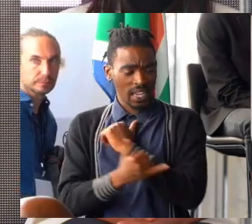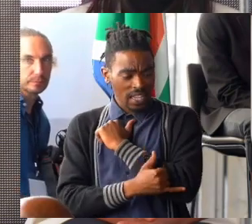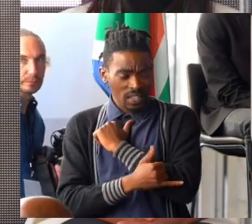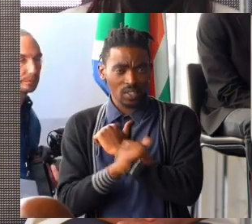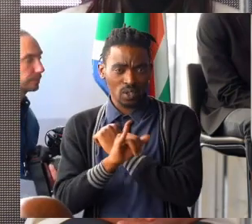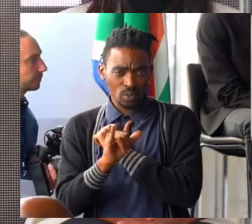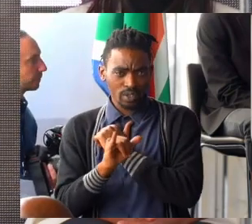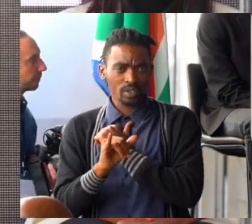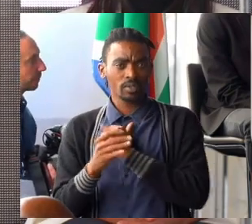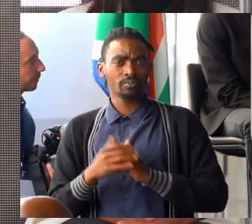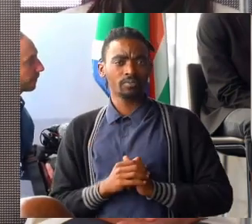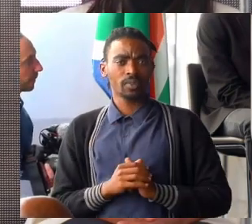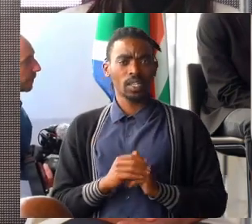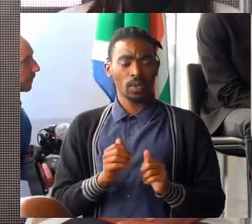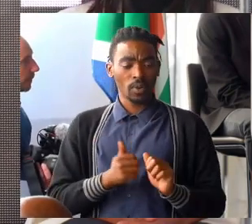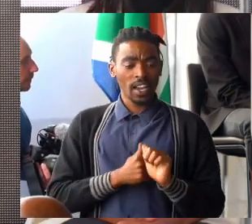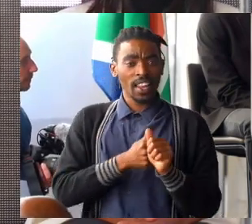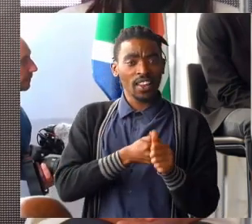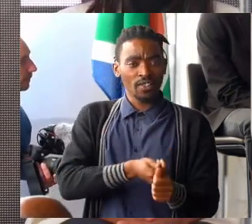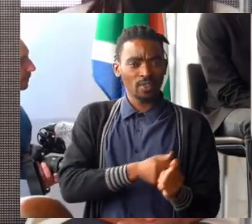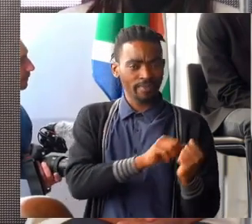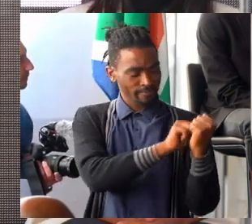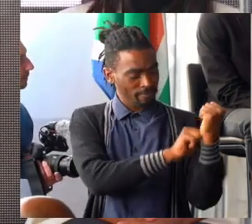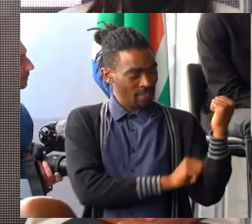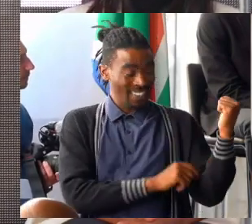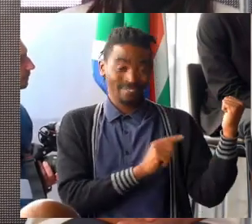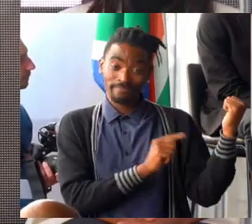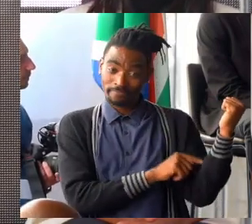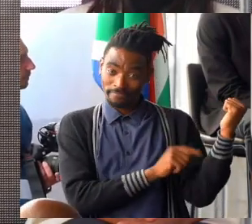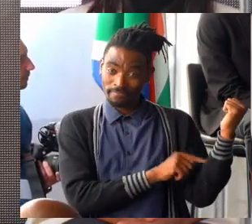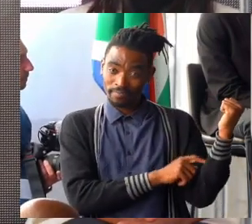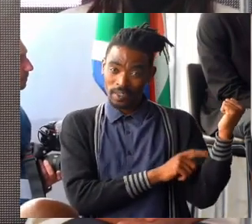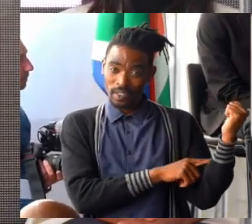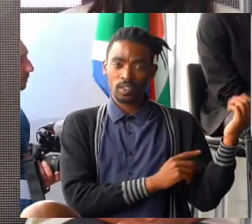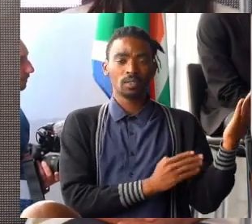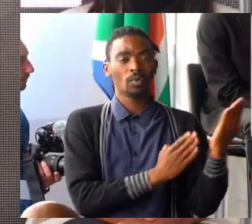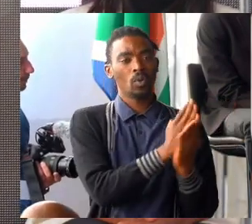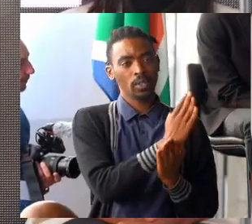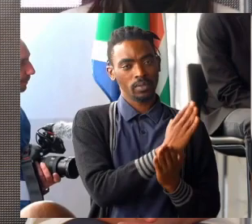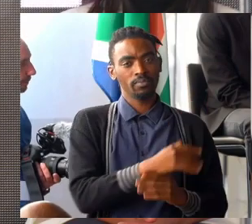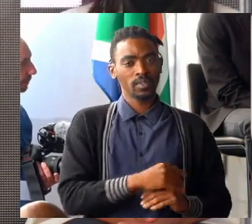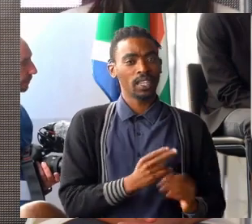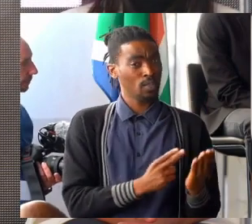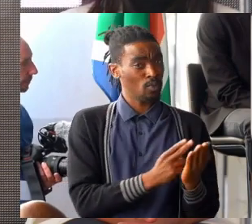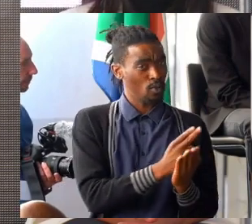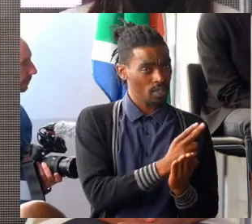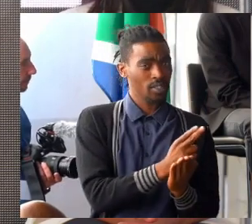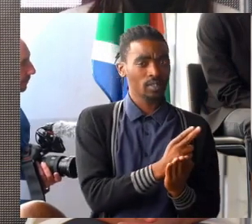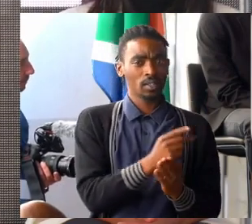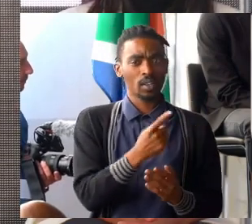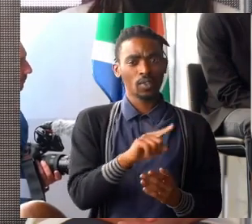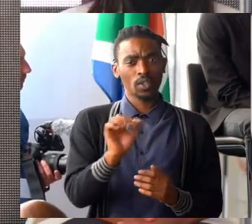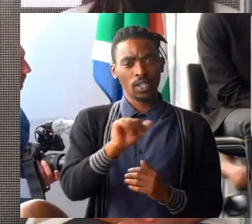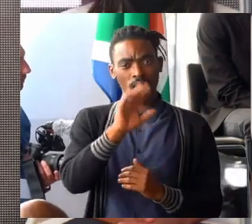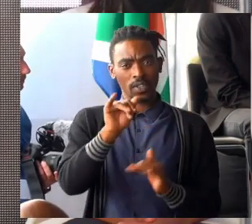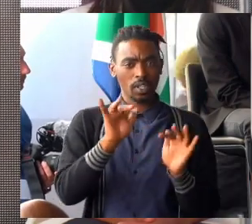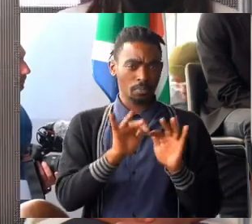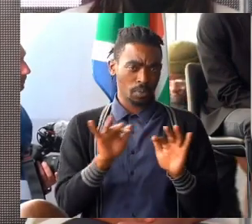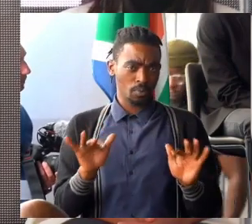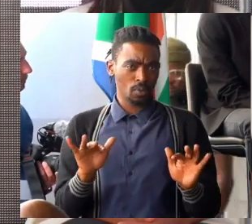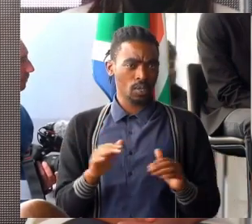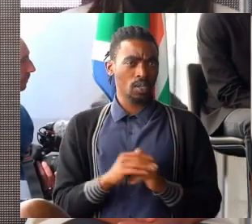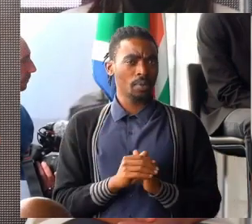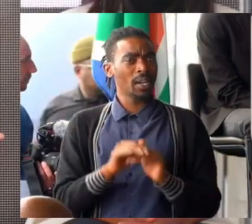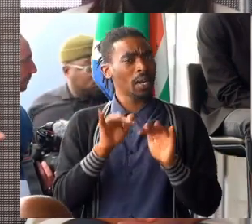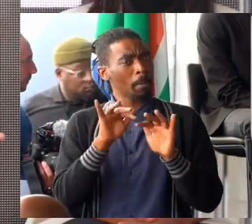what followed was that pledge to be loyal to the South African Constitution, to work together to build an inclusive movement driven by